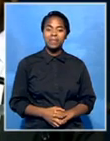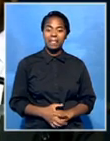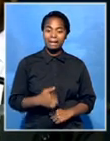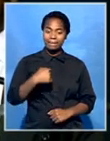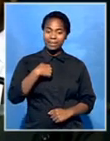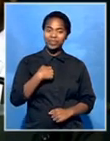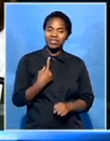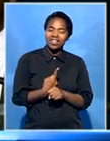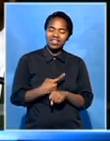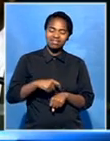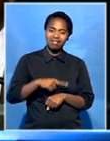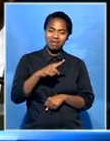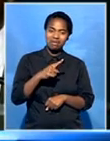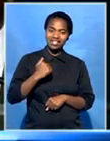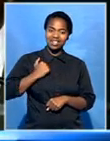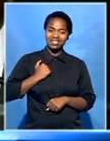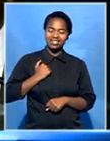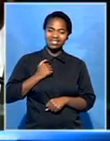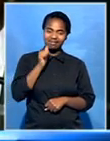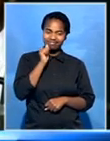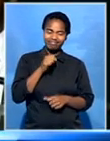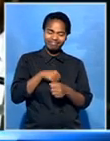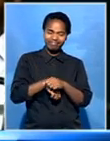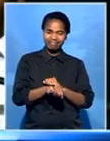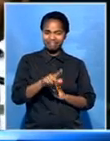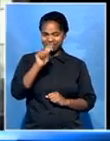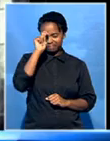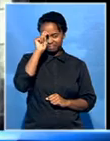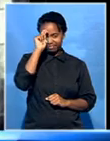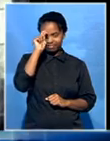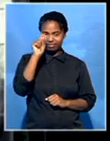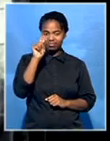moment with my son from when he was a little boy.